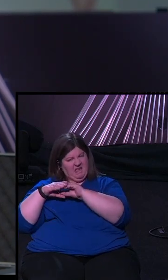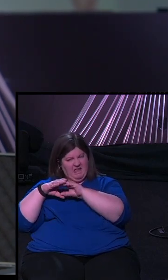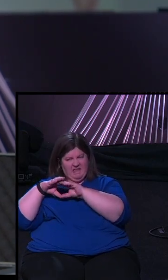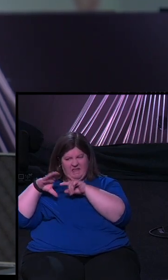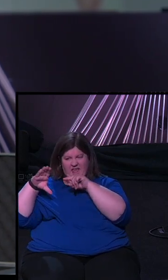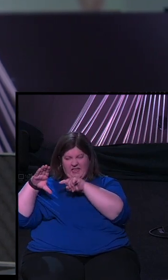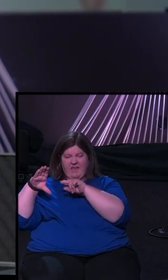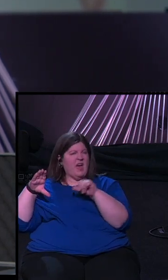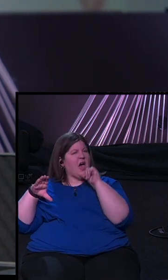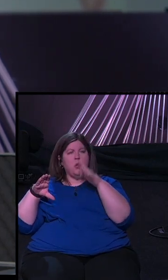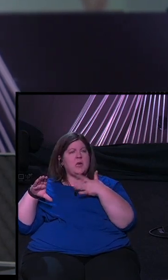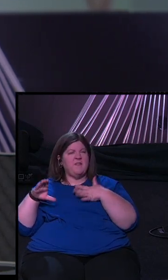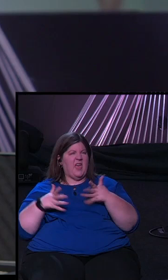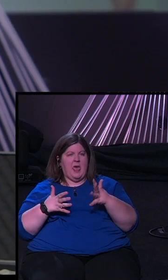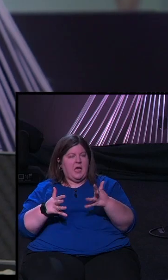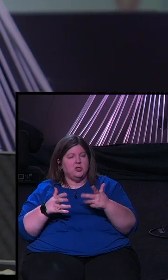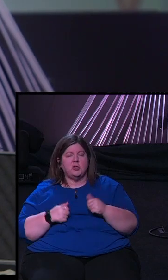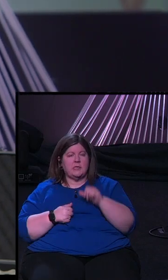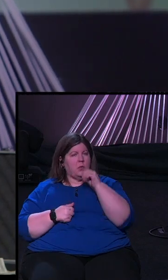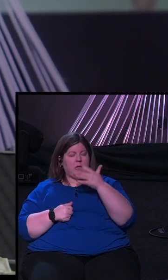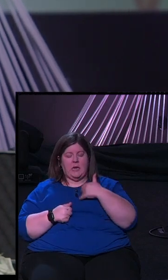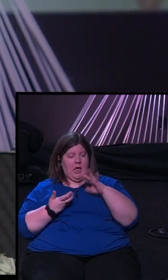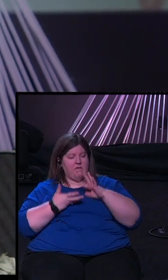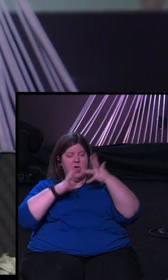crisis. I'd be able to buy my way out of pain or